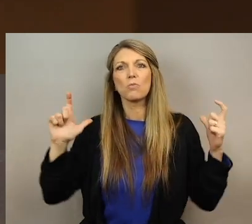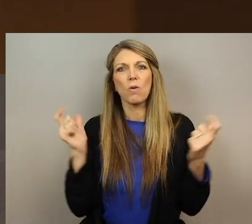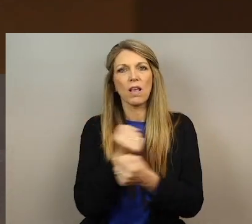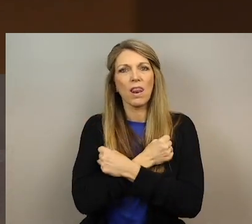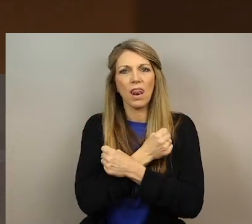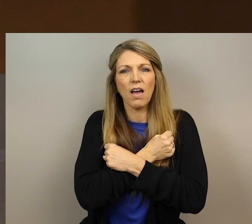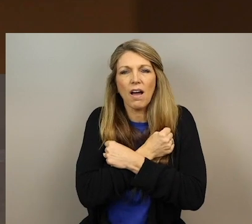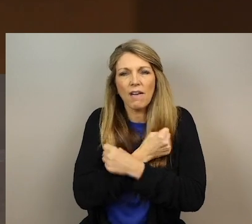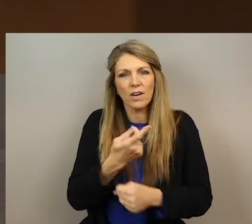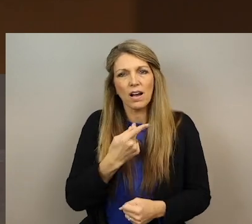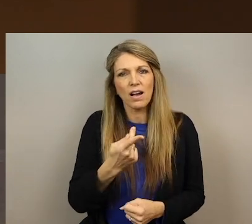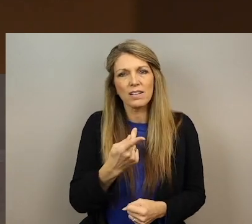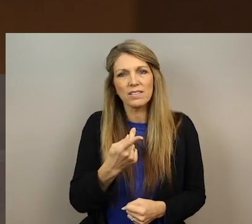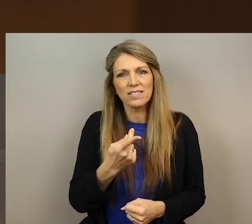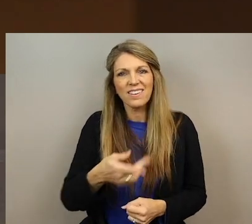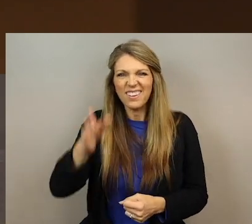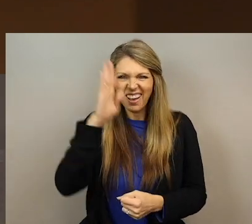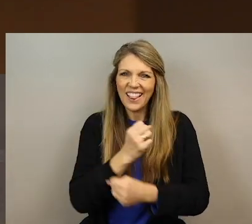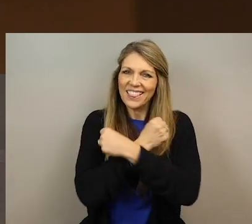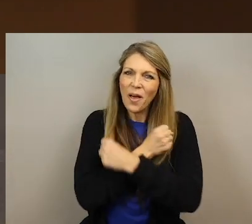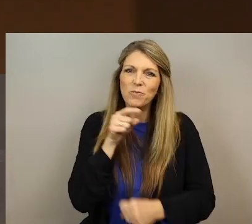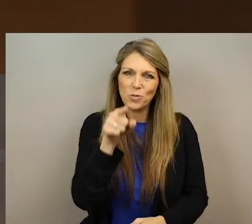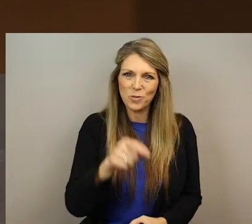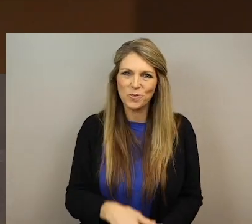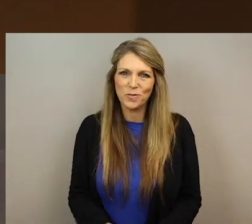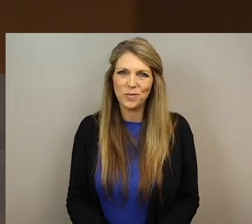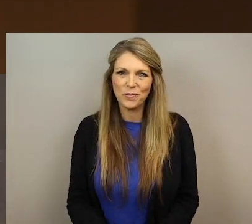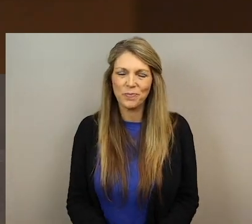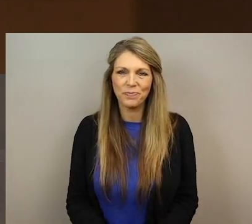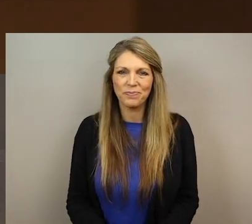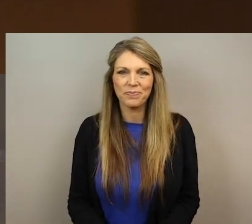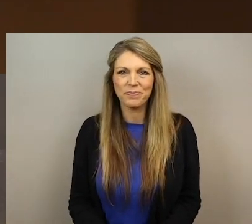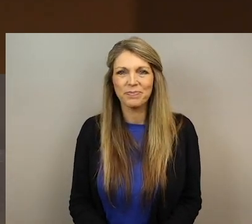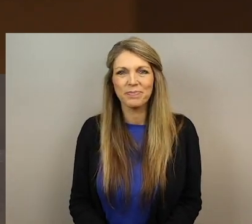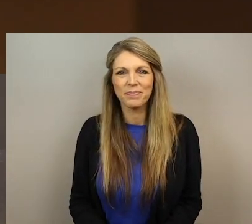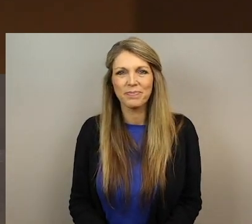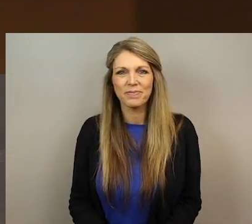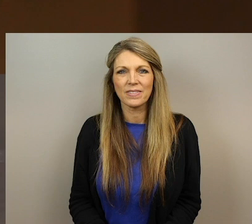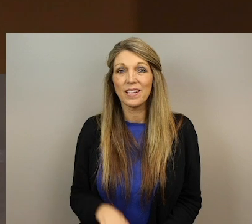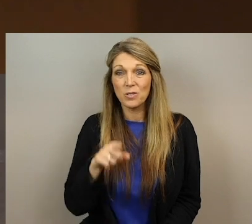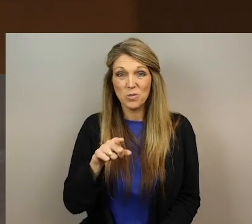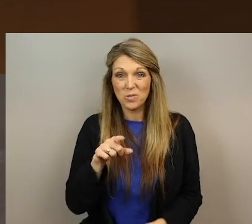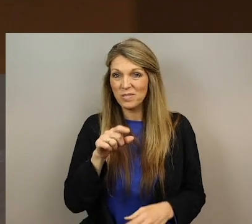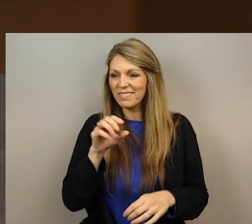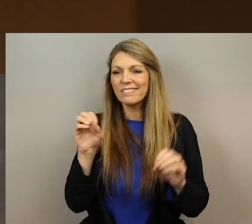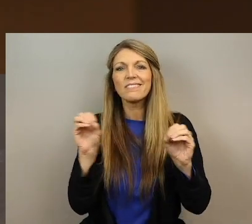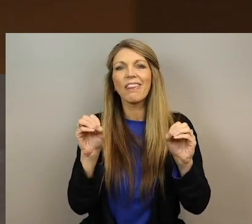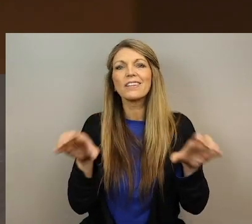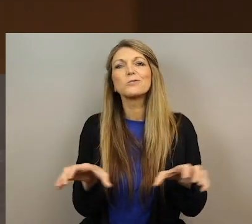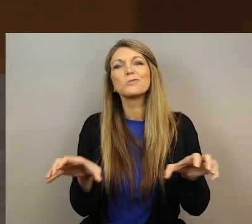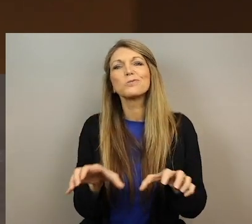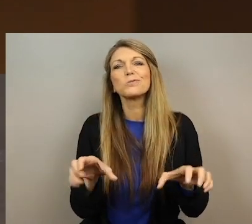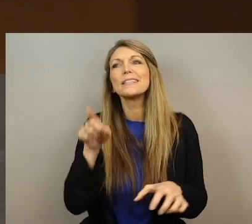hear that? God loves you. God loves you. There is nothing that you can do that will make